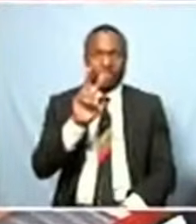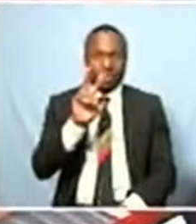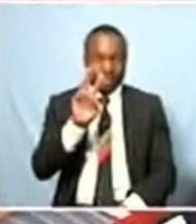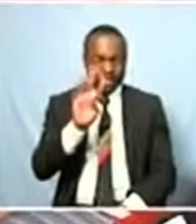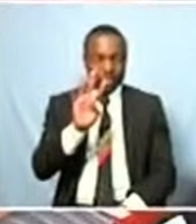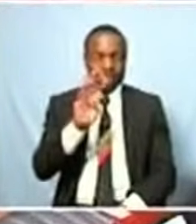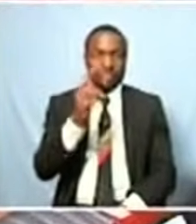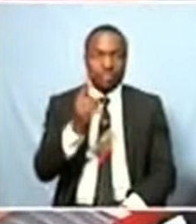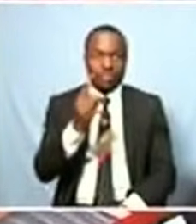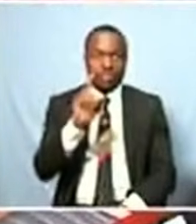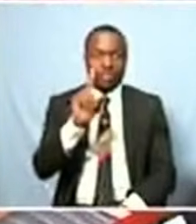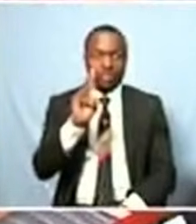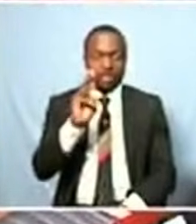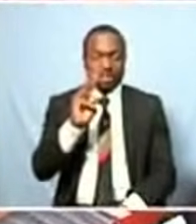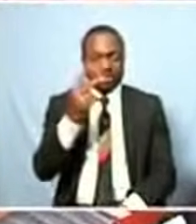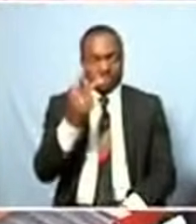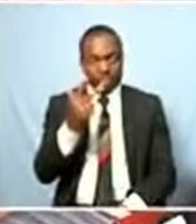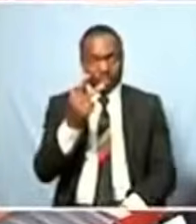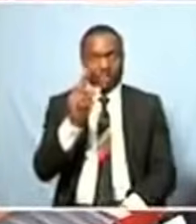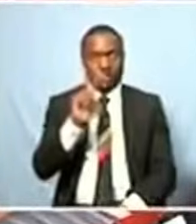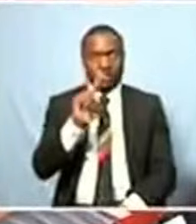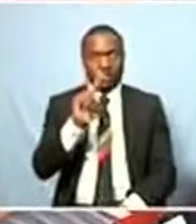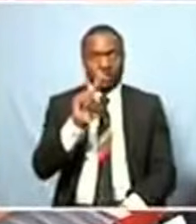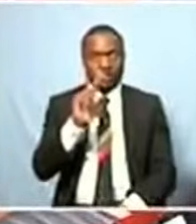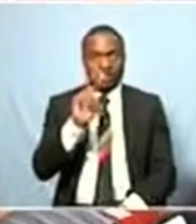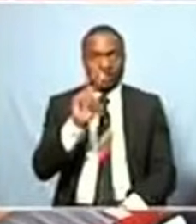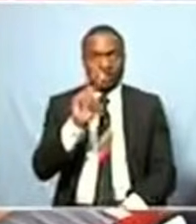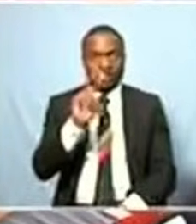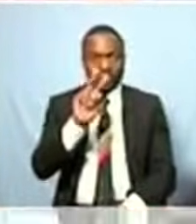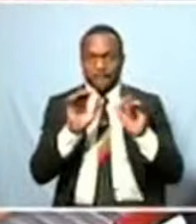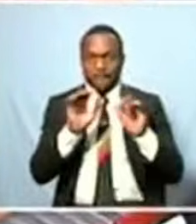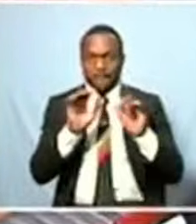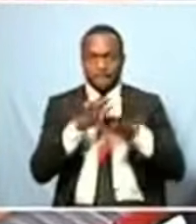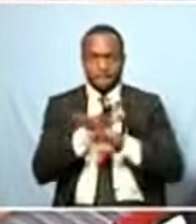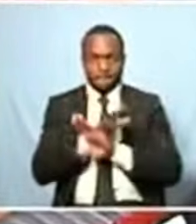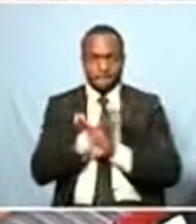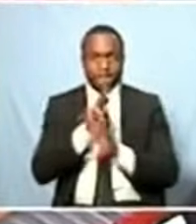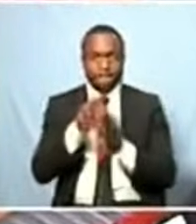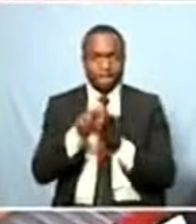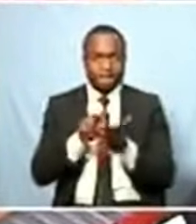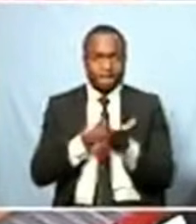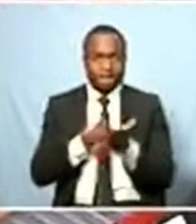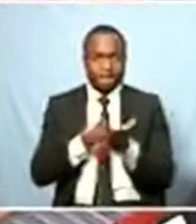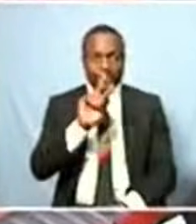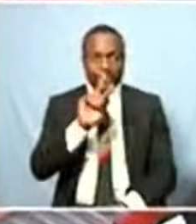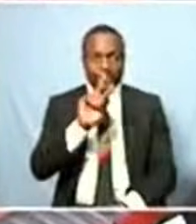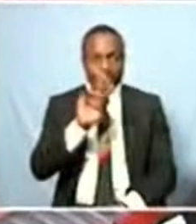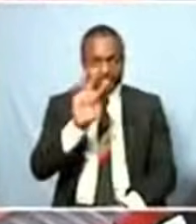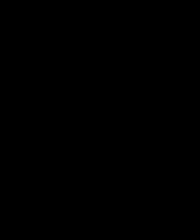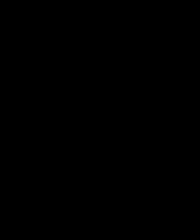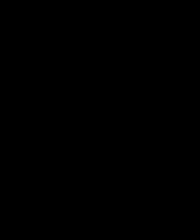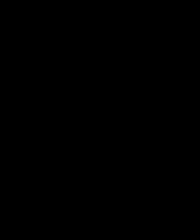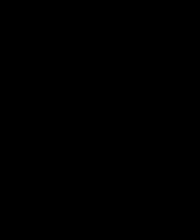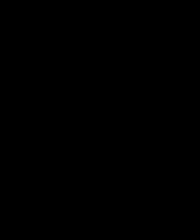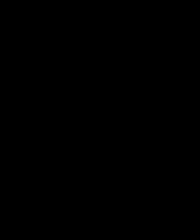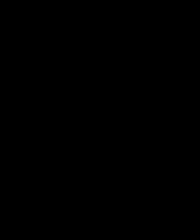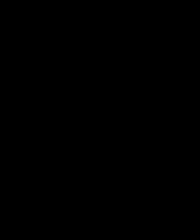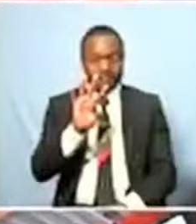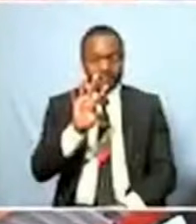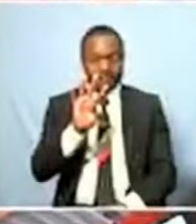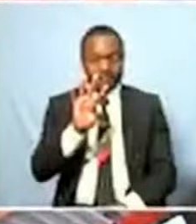34.1, 116.3 and 123 of the National Assembly of Zambia Standing Orders 2024 to enable the House